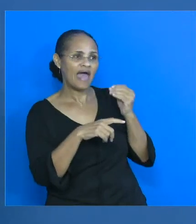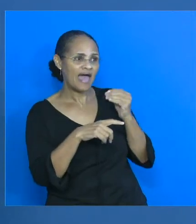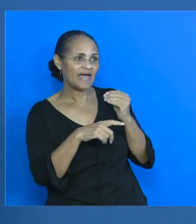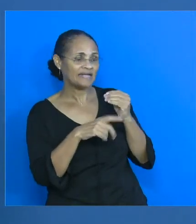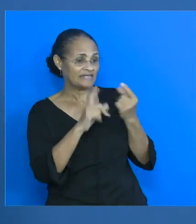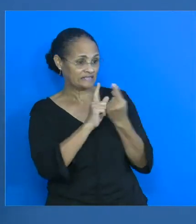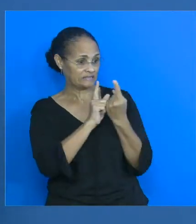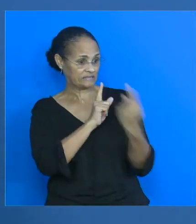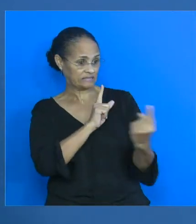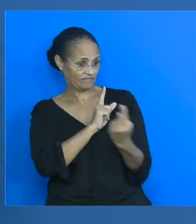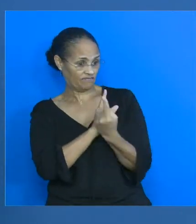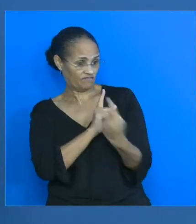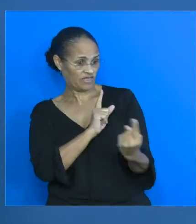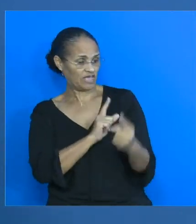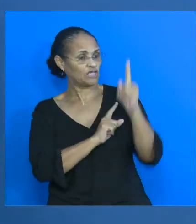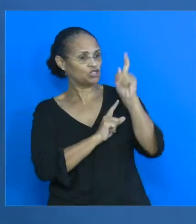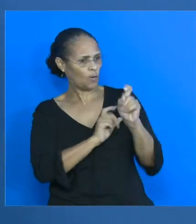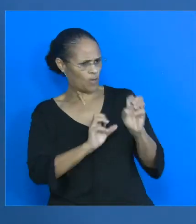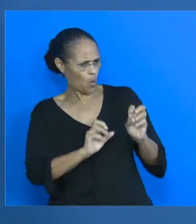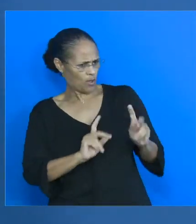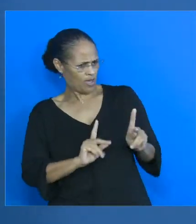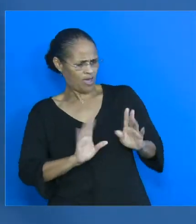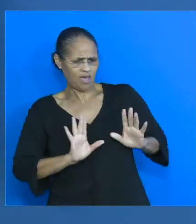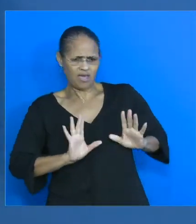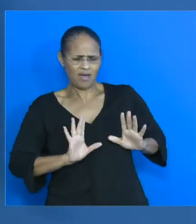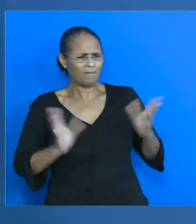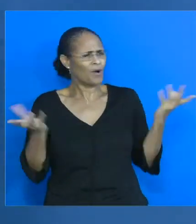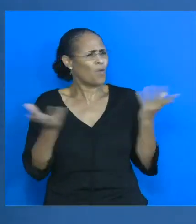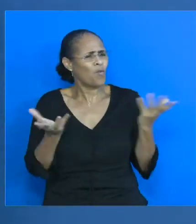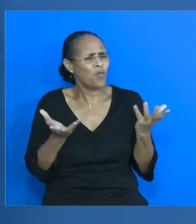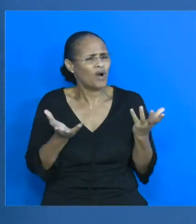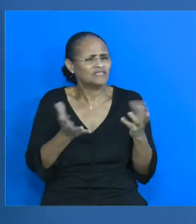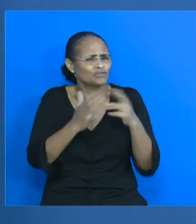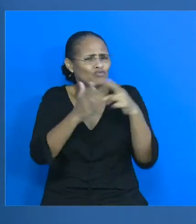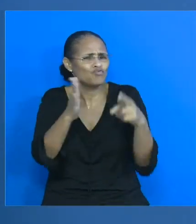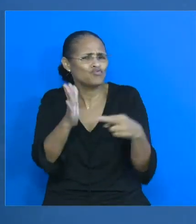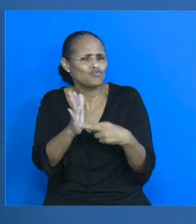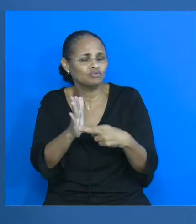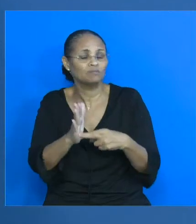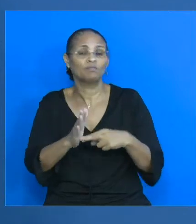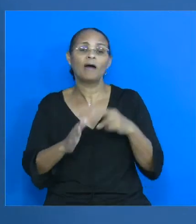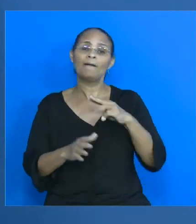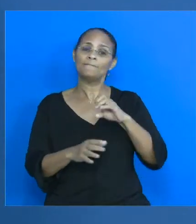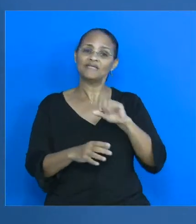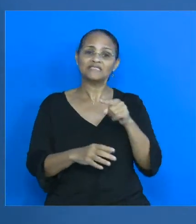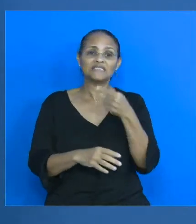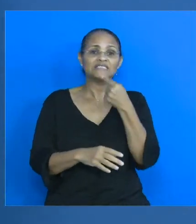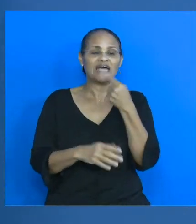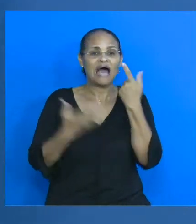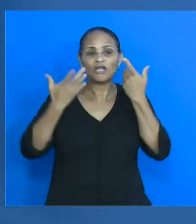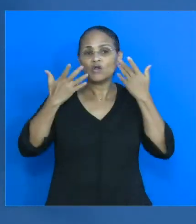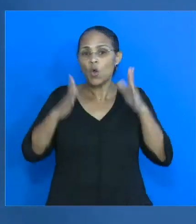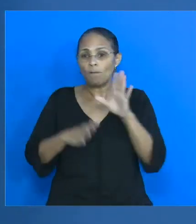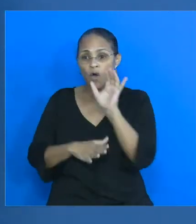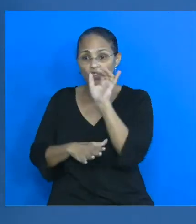6 feet social distance, he should be okay. What is the protocol? Well, the protocol is, and I don't know in this particular